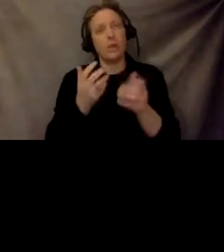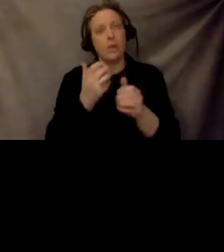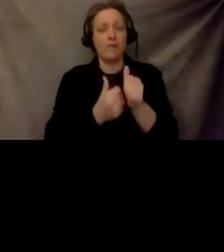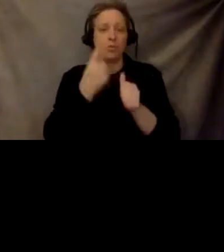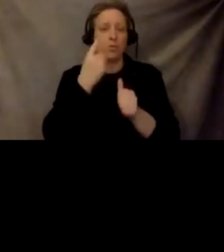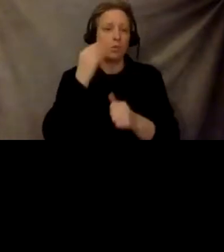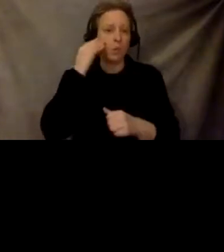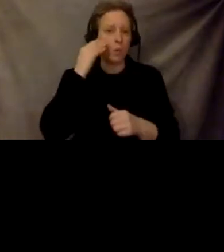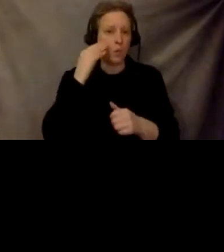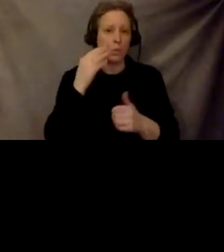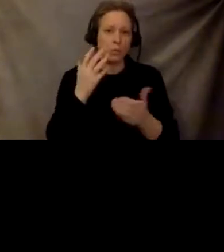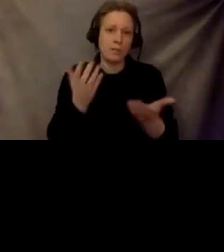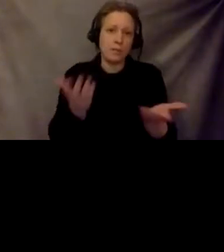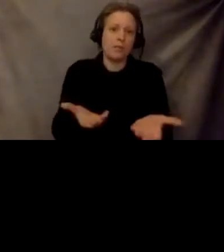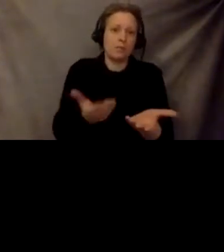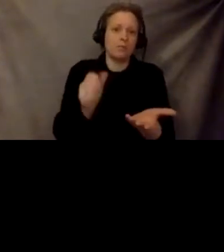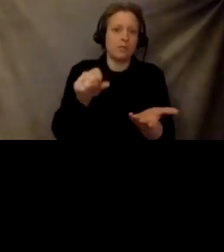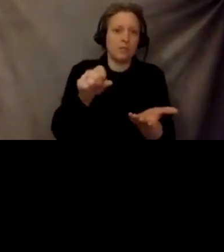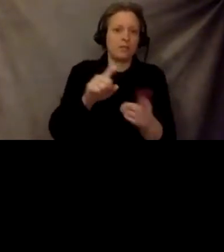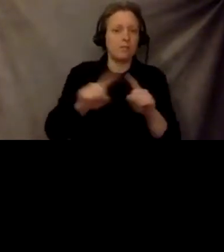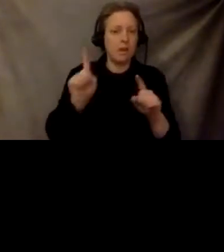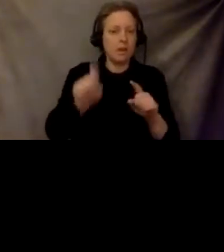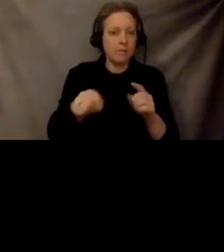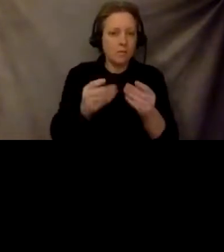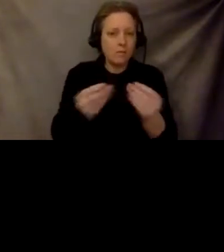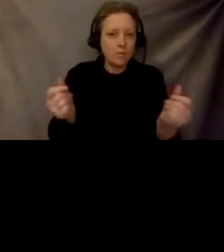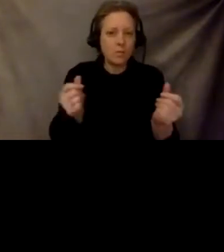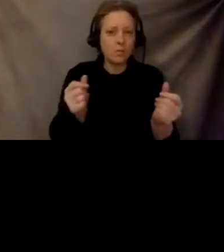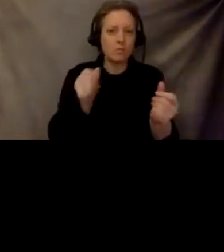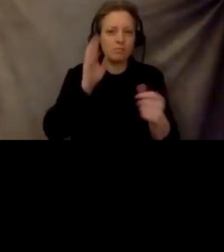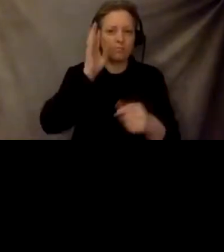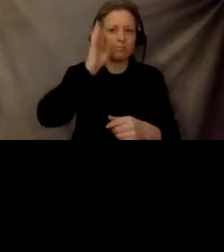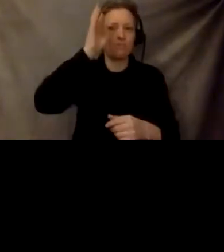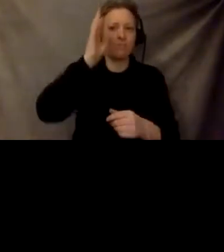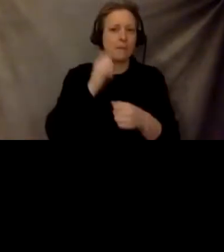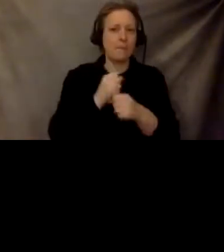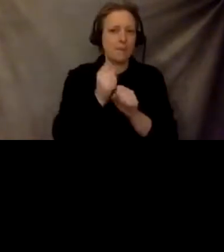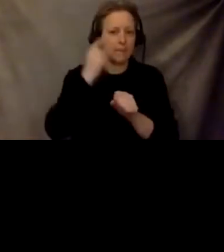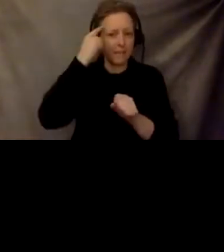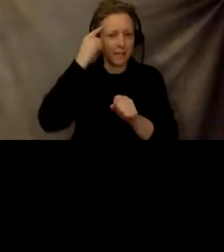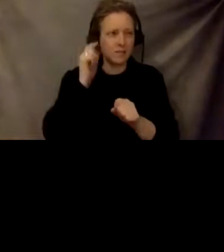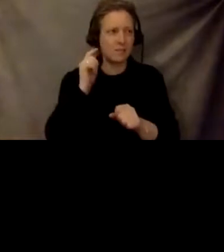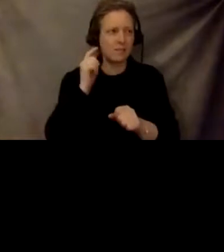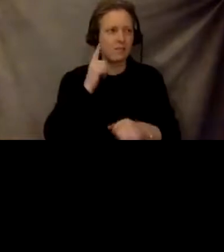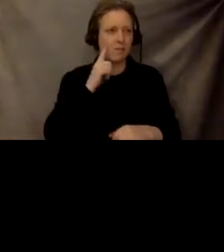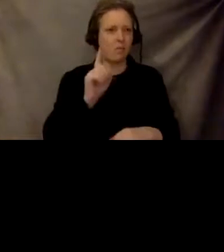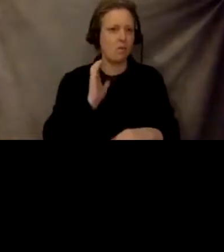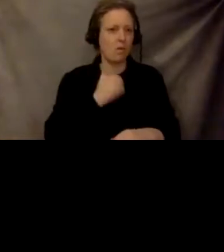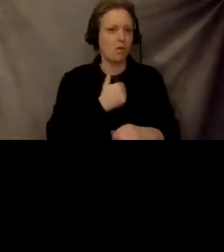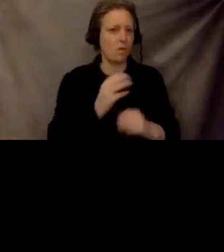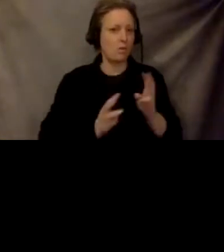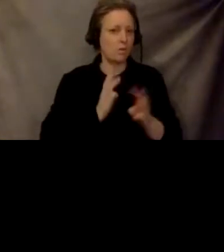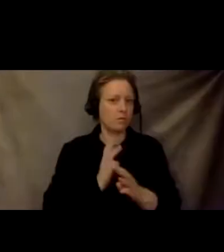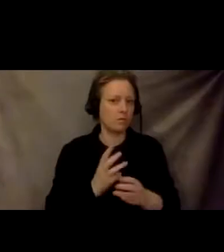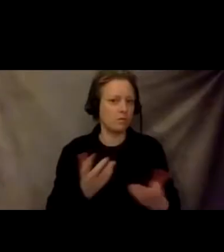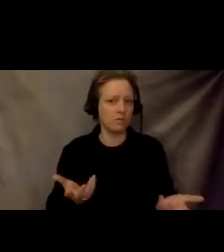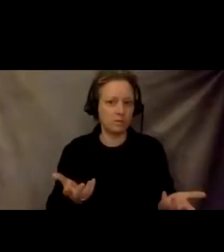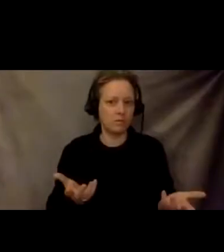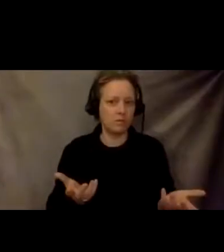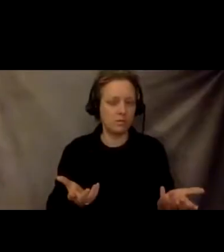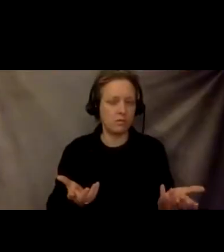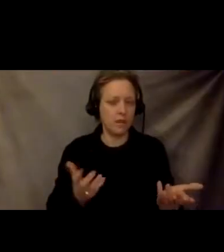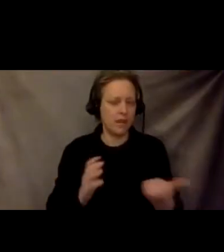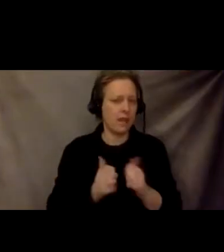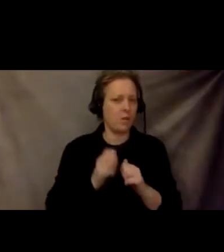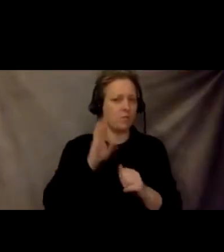we have to come up with solutions that make sense in the world, and say, how do we come up with the things that